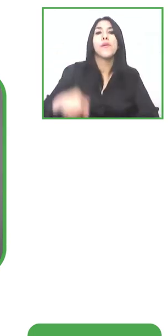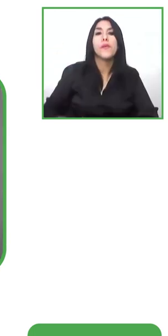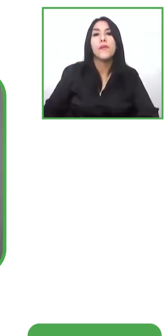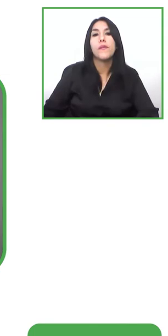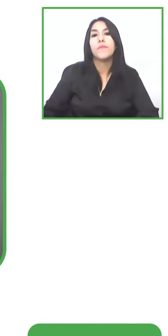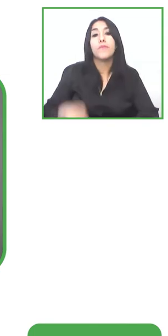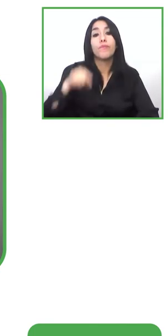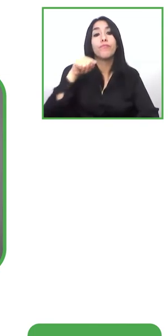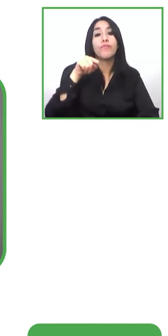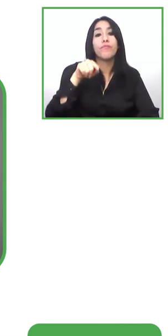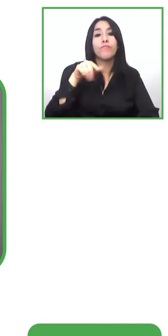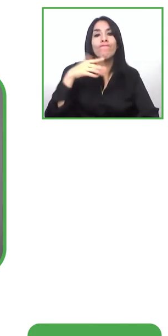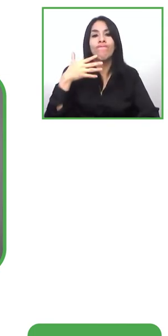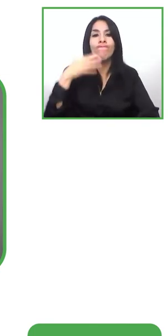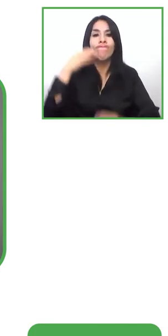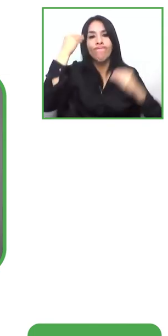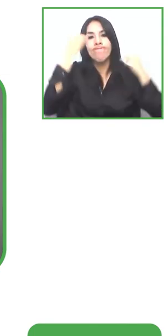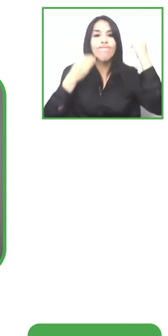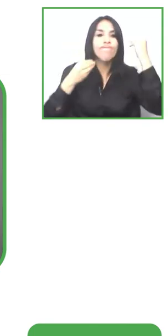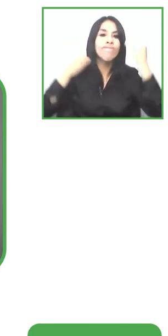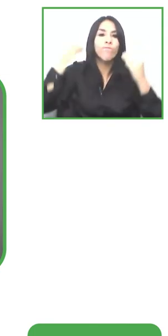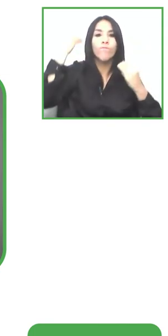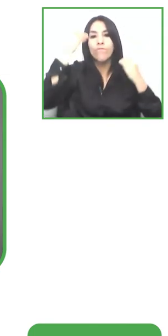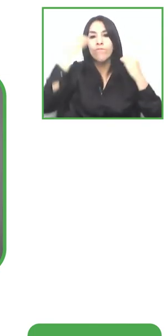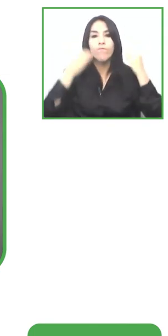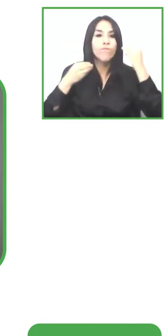second goal